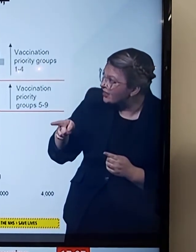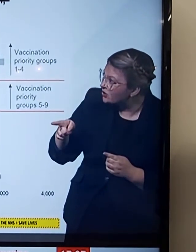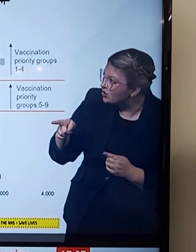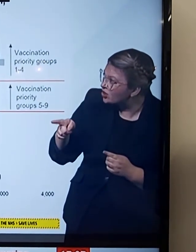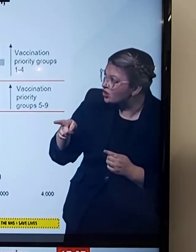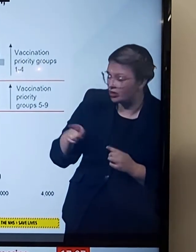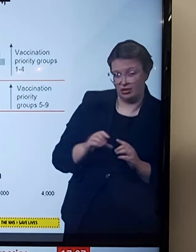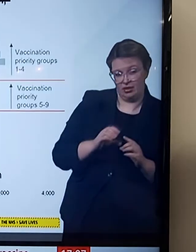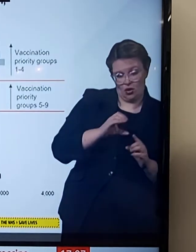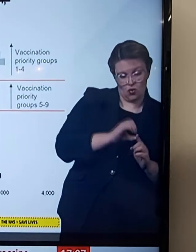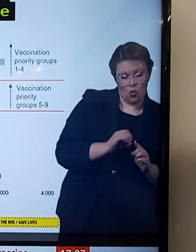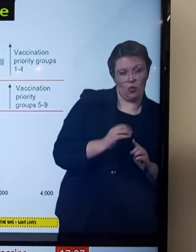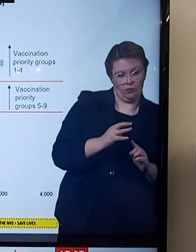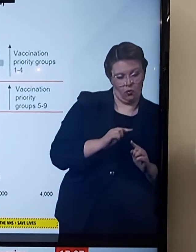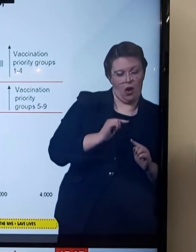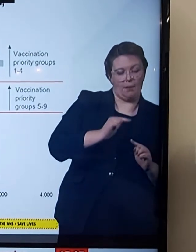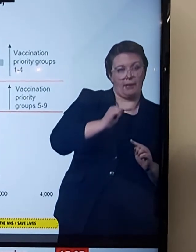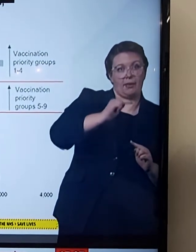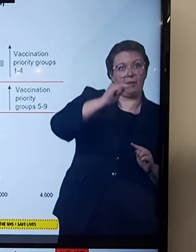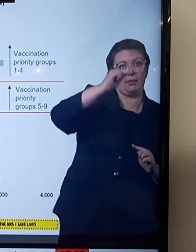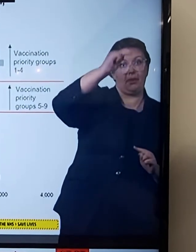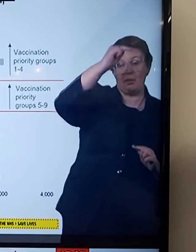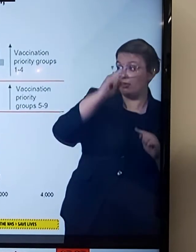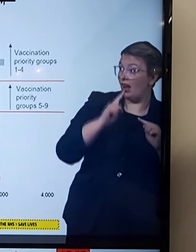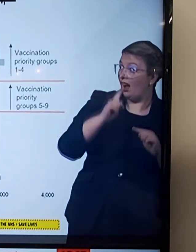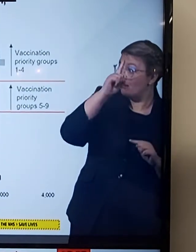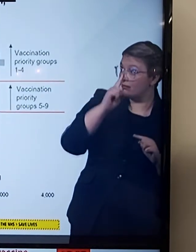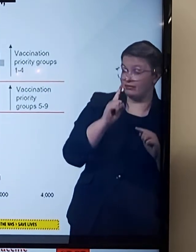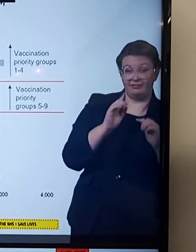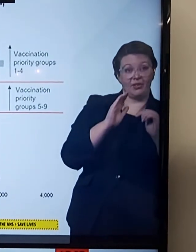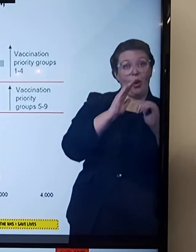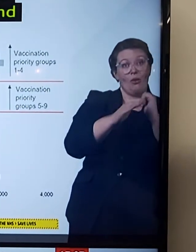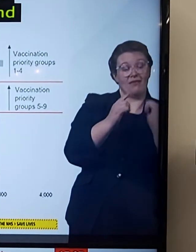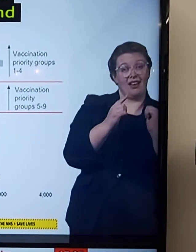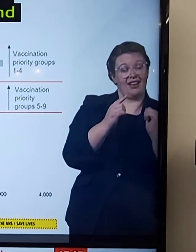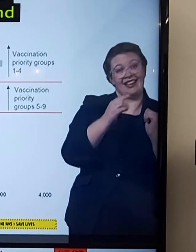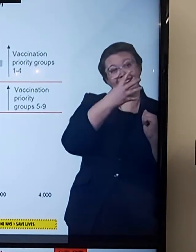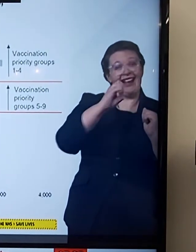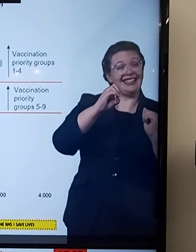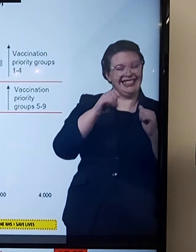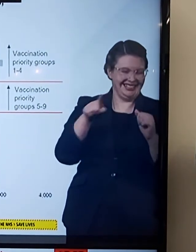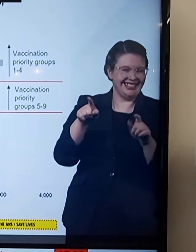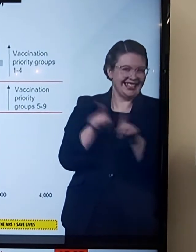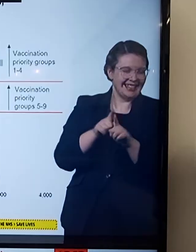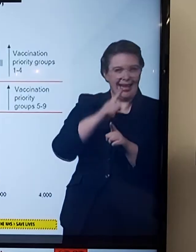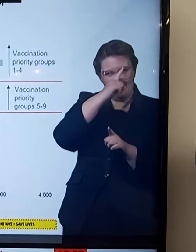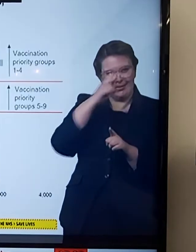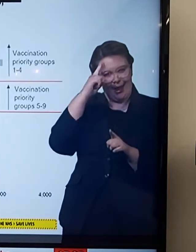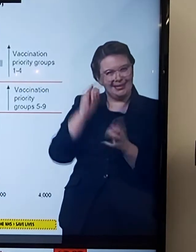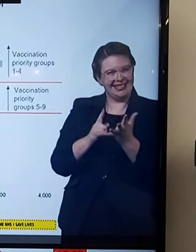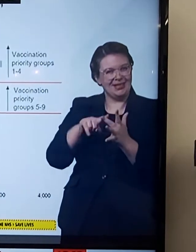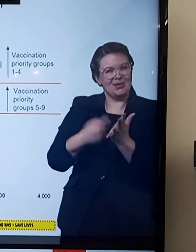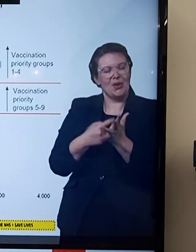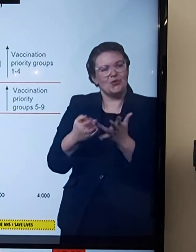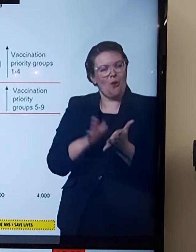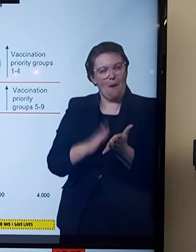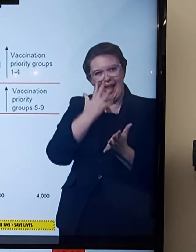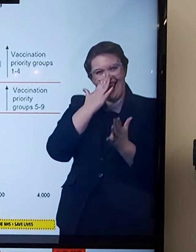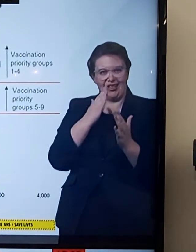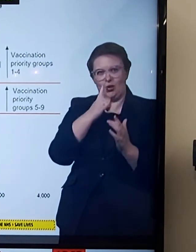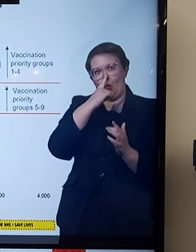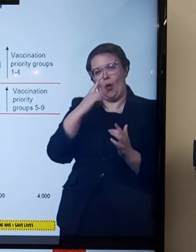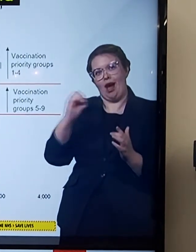and over, including Colonel Sir Tom's, Captain Sir Tom's age at the top. And if